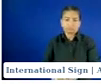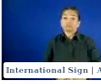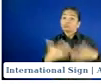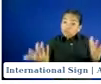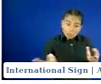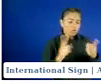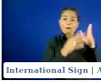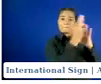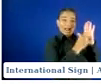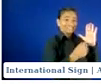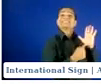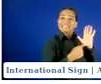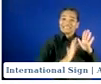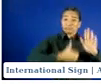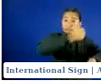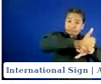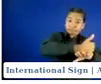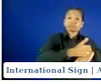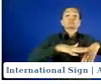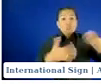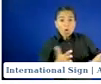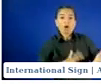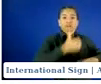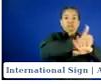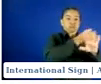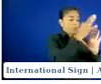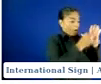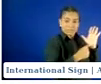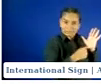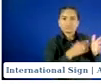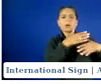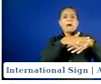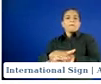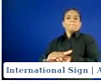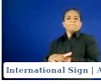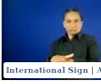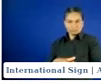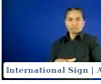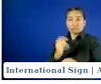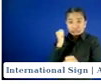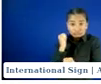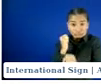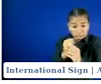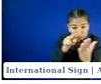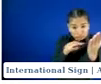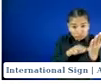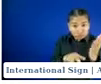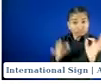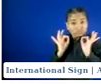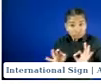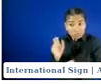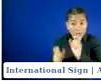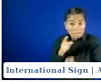the project supported the stakeholders to develop research products, knowledge,